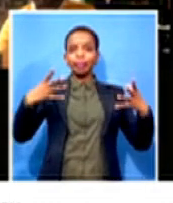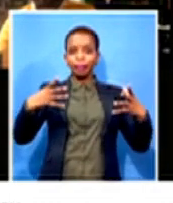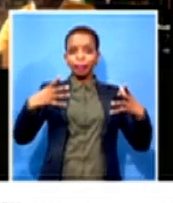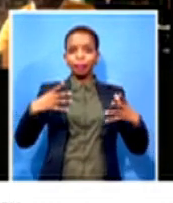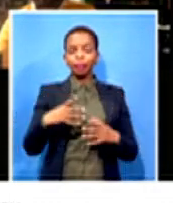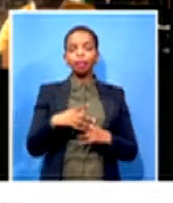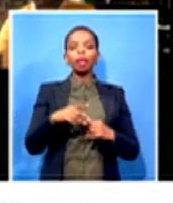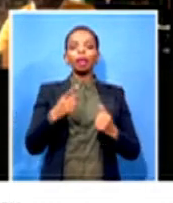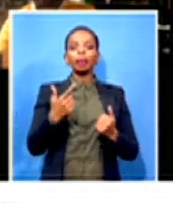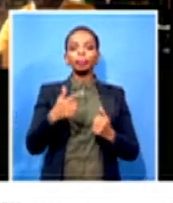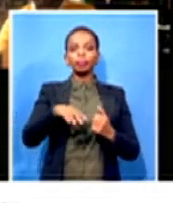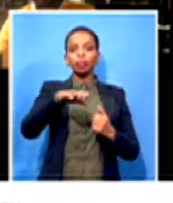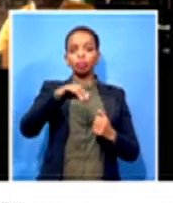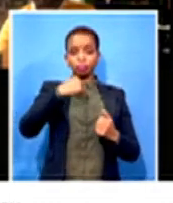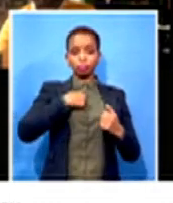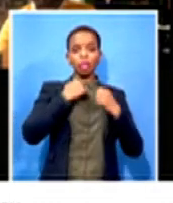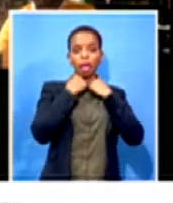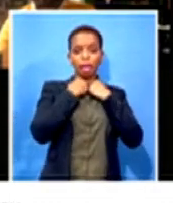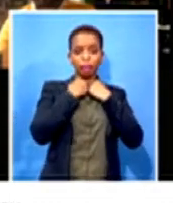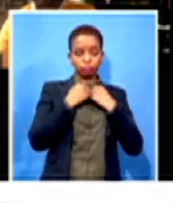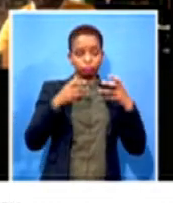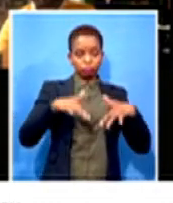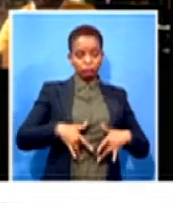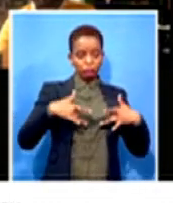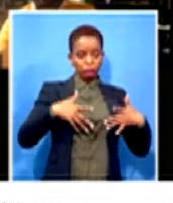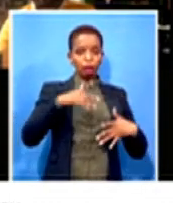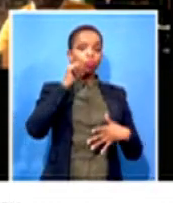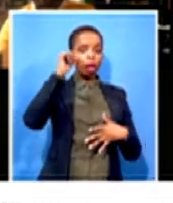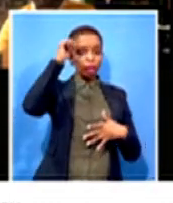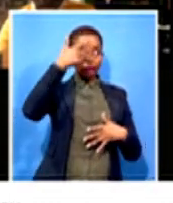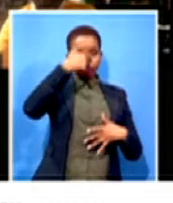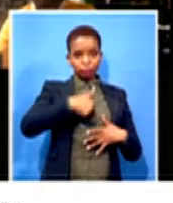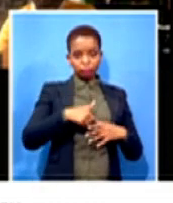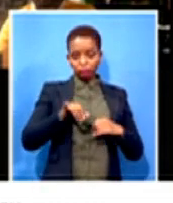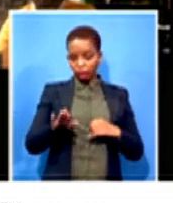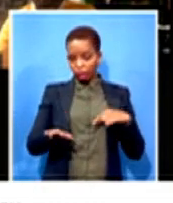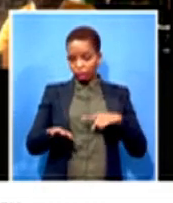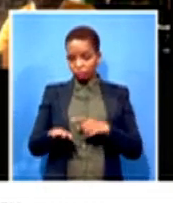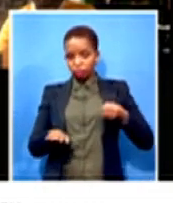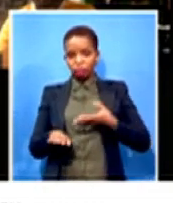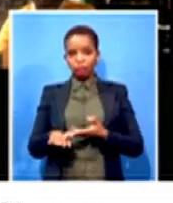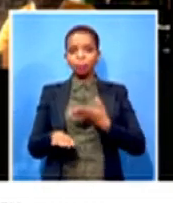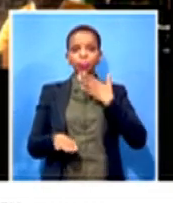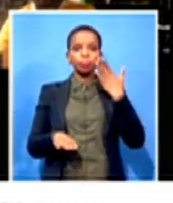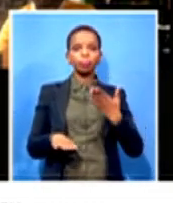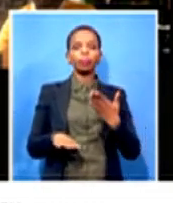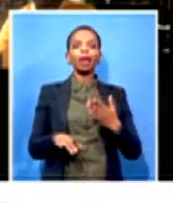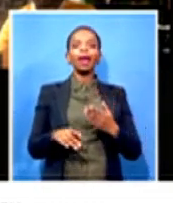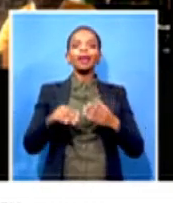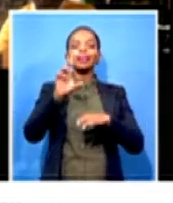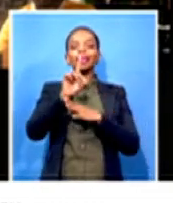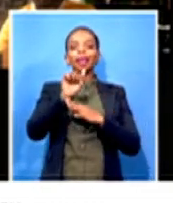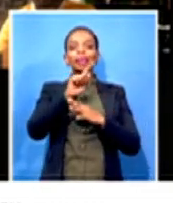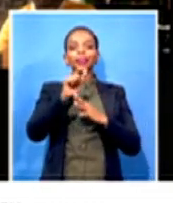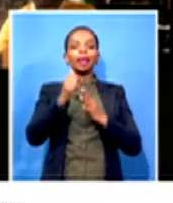we don't have data around schools, but we do have data around people living in the same environment. So I think that